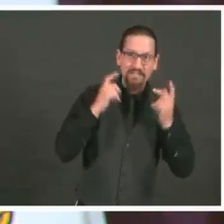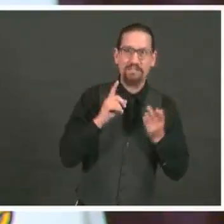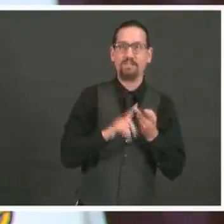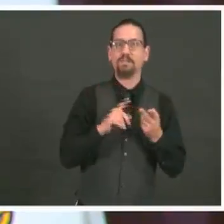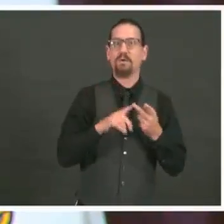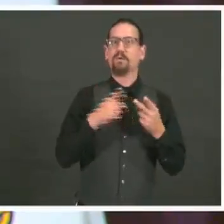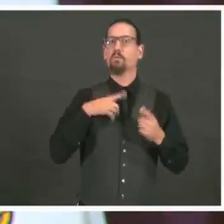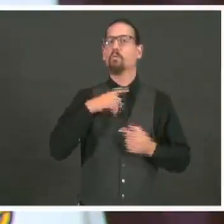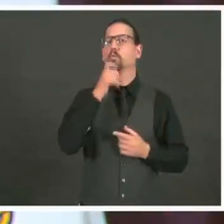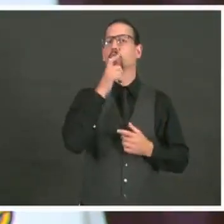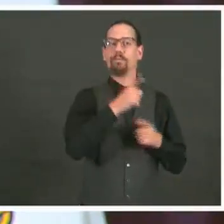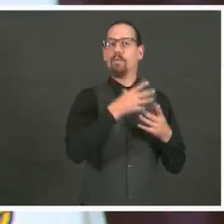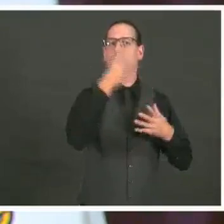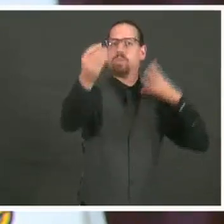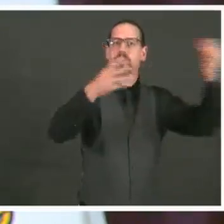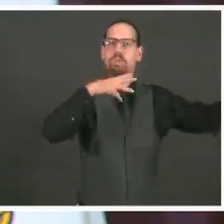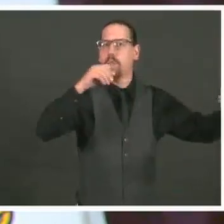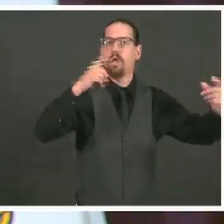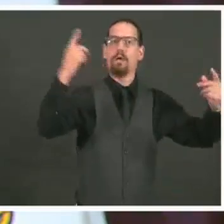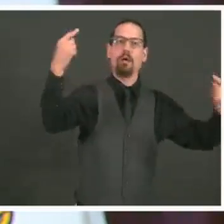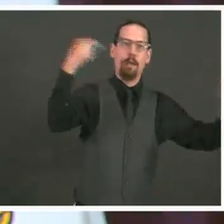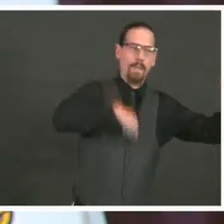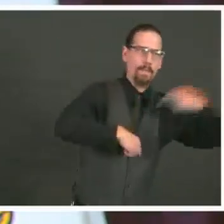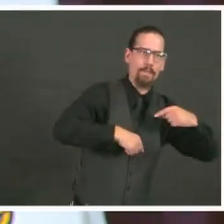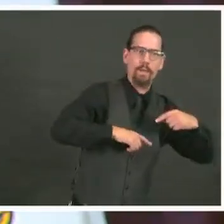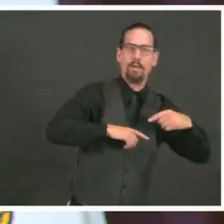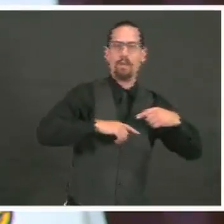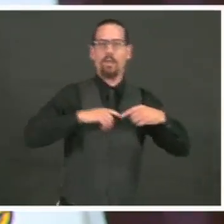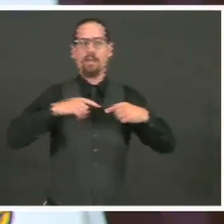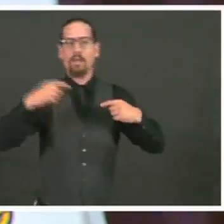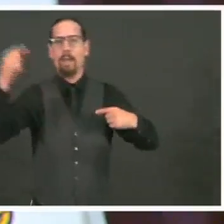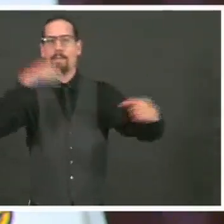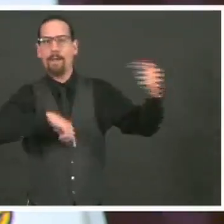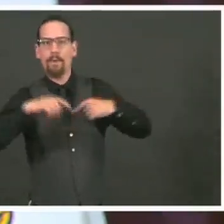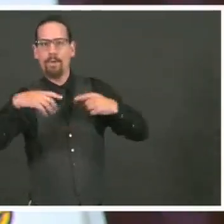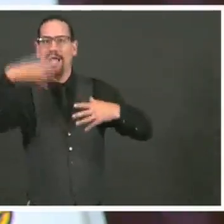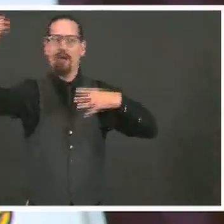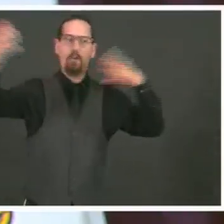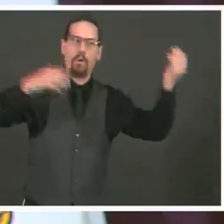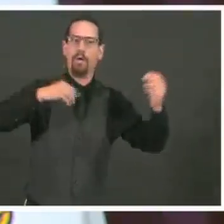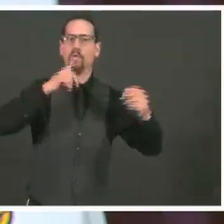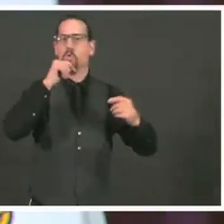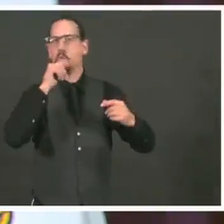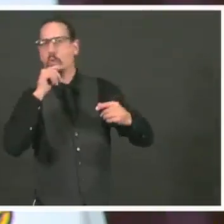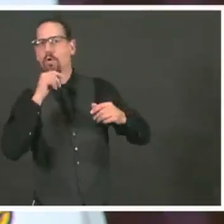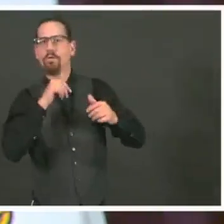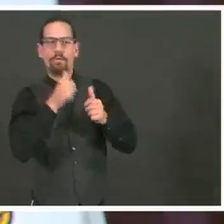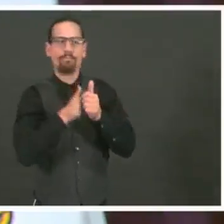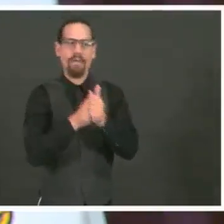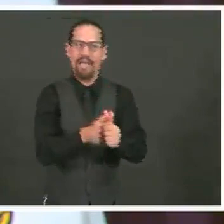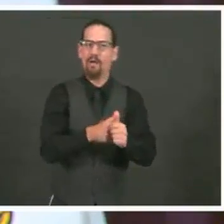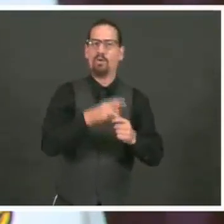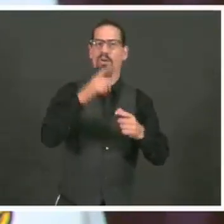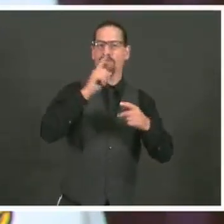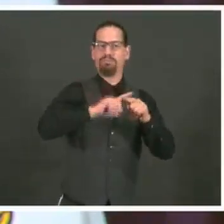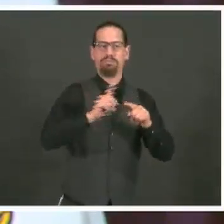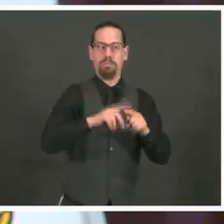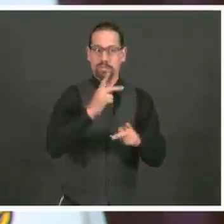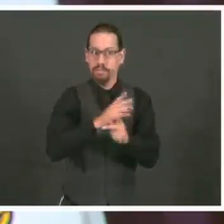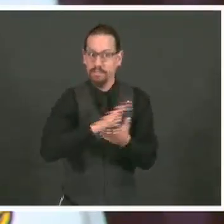are not distancing effectively. People are not sanitizing the way they need to. That's why we have this different